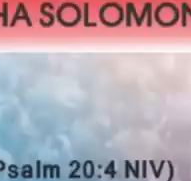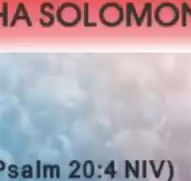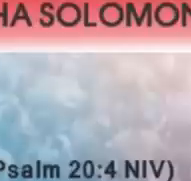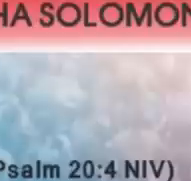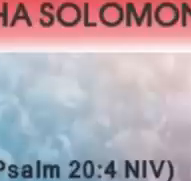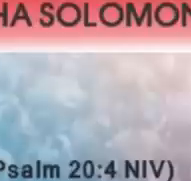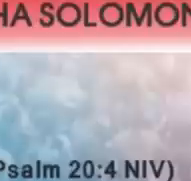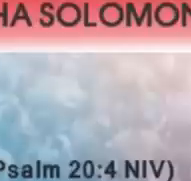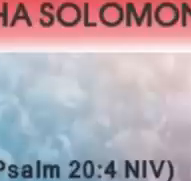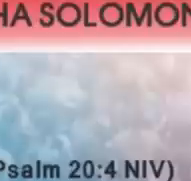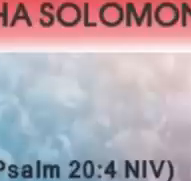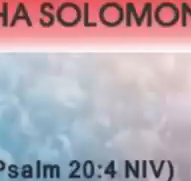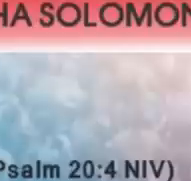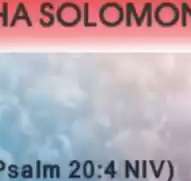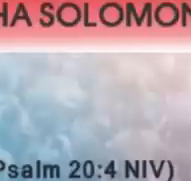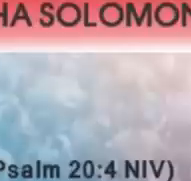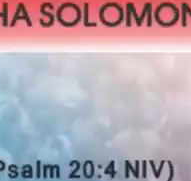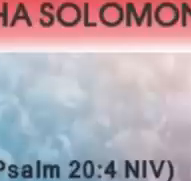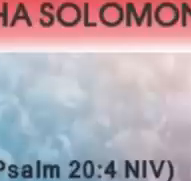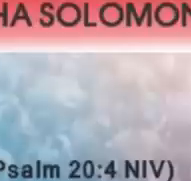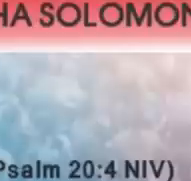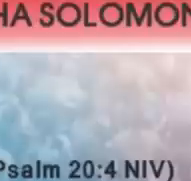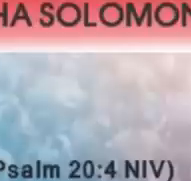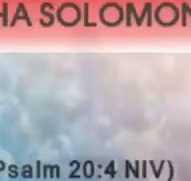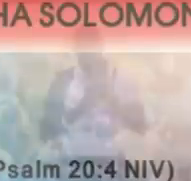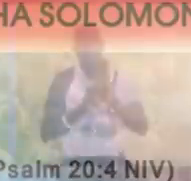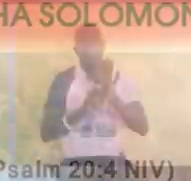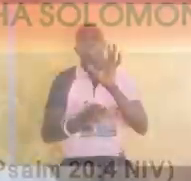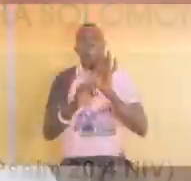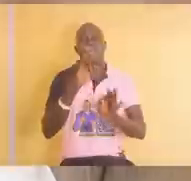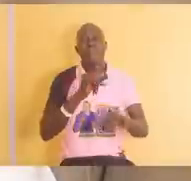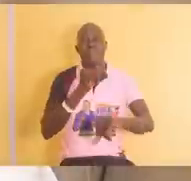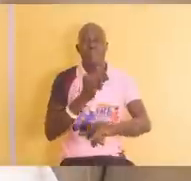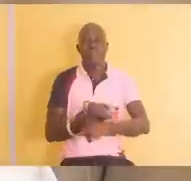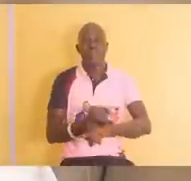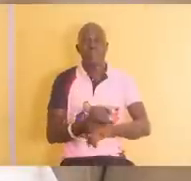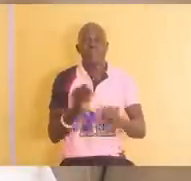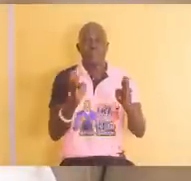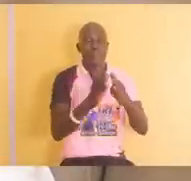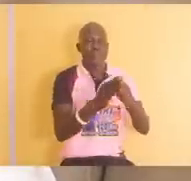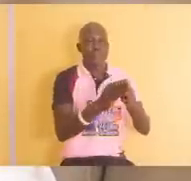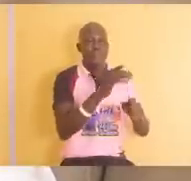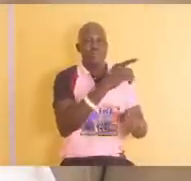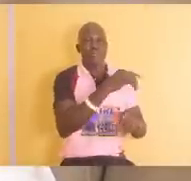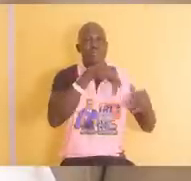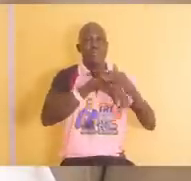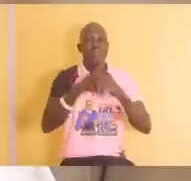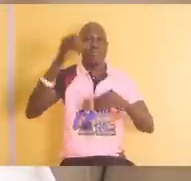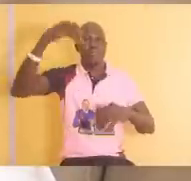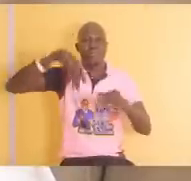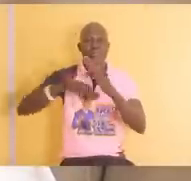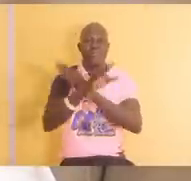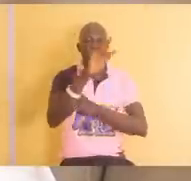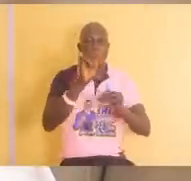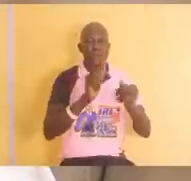aye re adide amen aye re afo amen ko ba wa nbadan pade mi lagbara olorun o ma